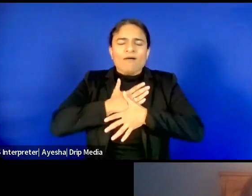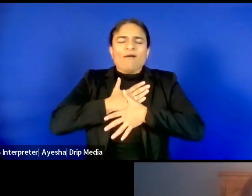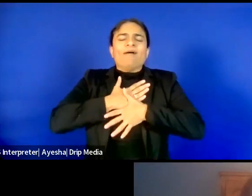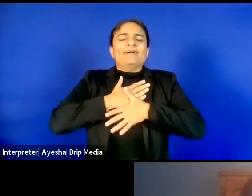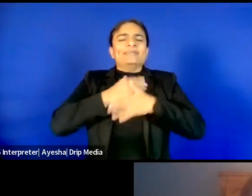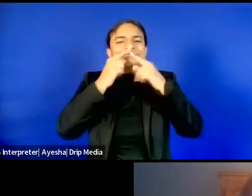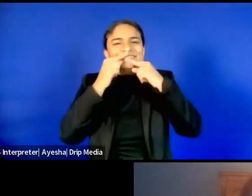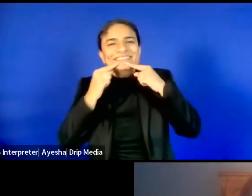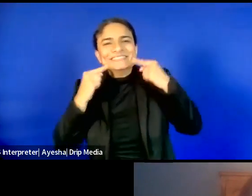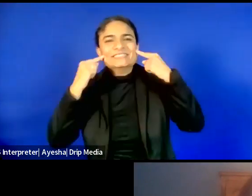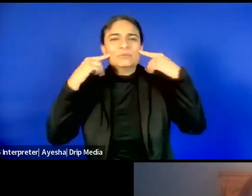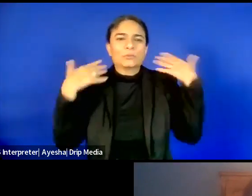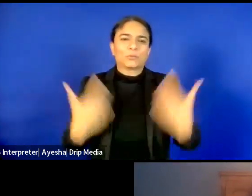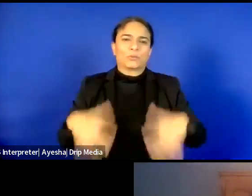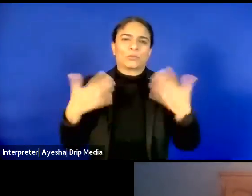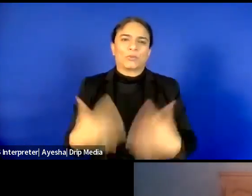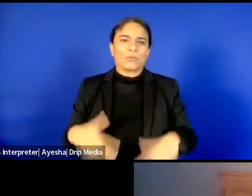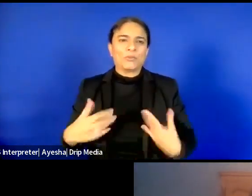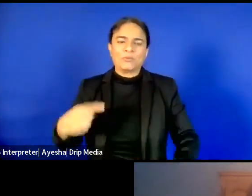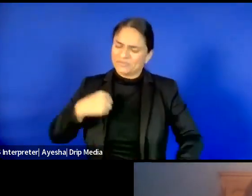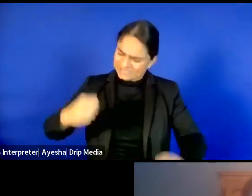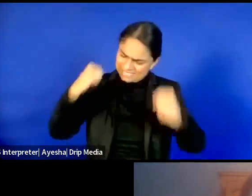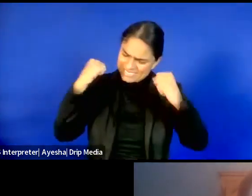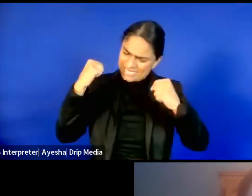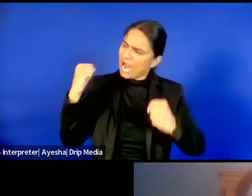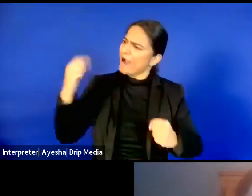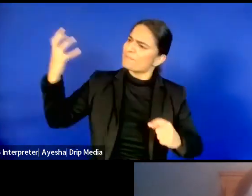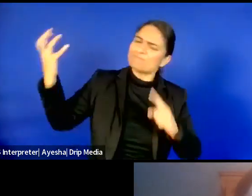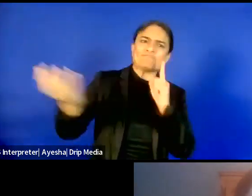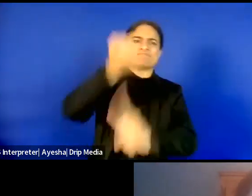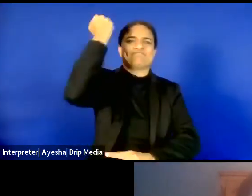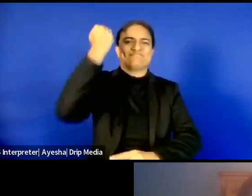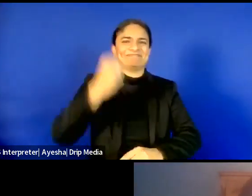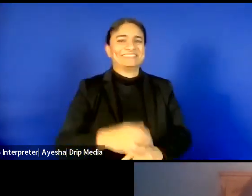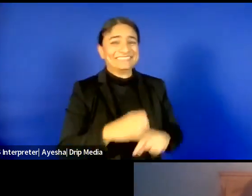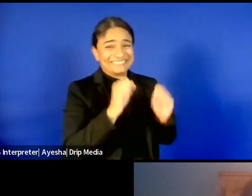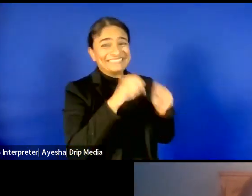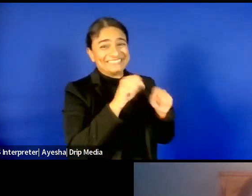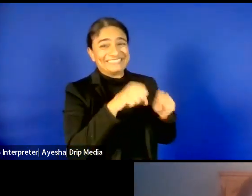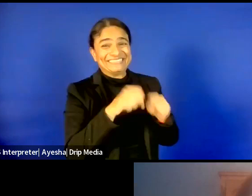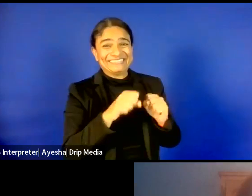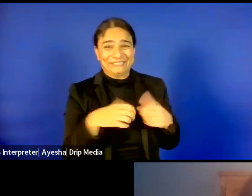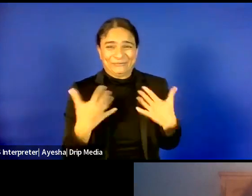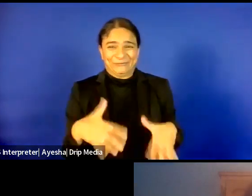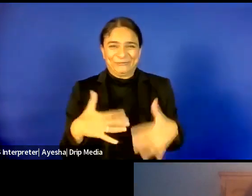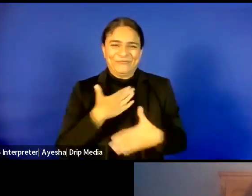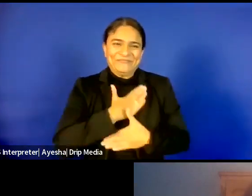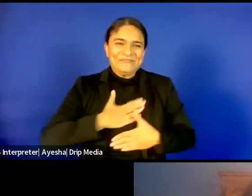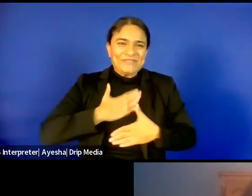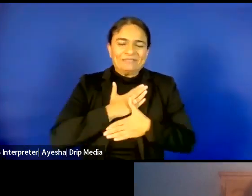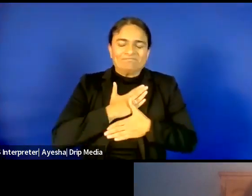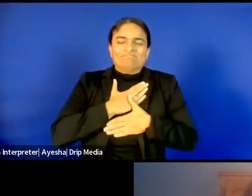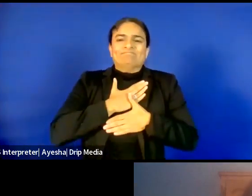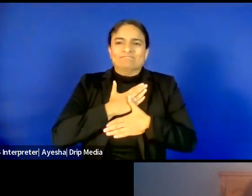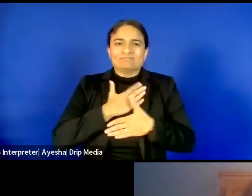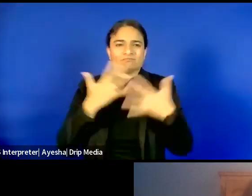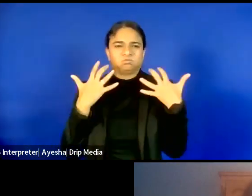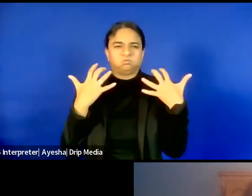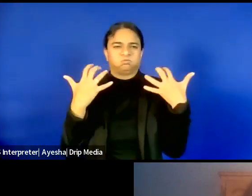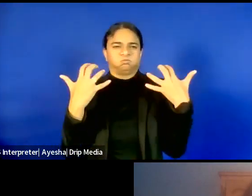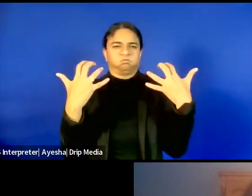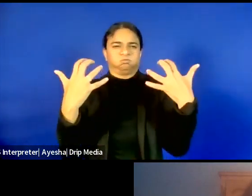Yeah, I mean, it just feels so great being at the conference and seeing everybody in person who's worked so